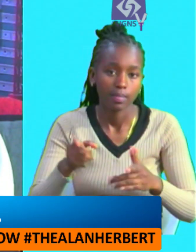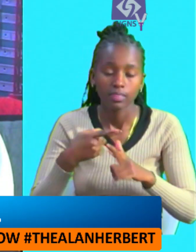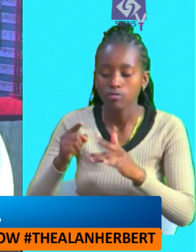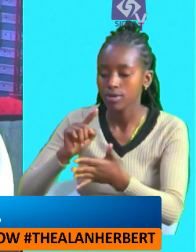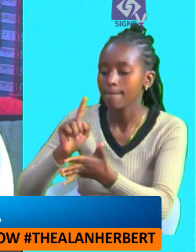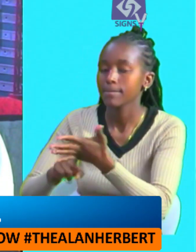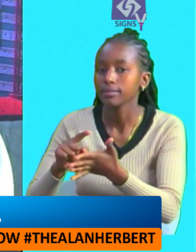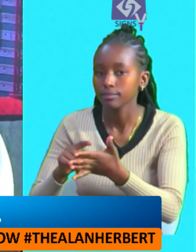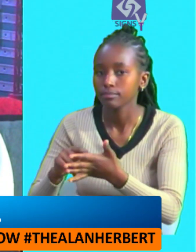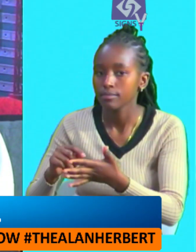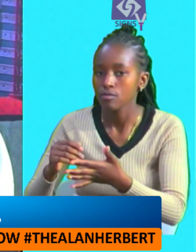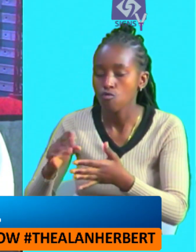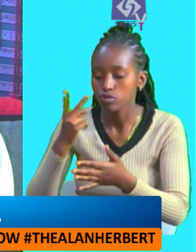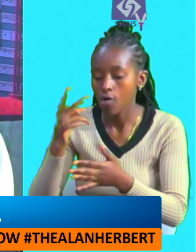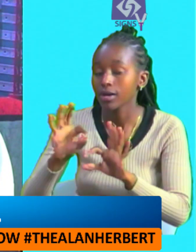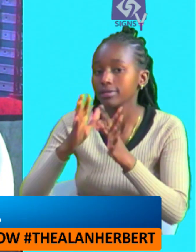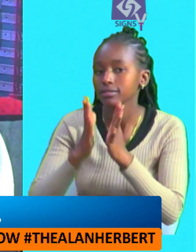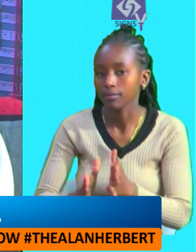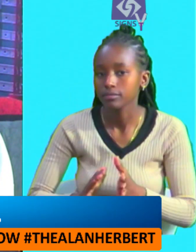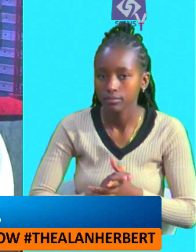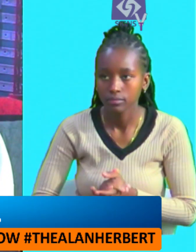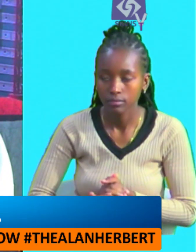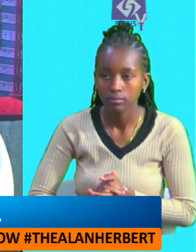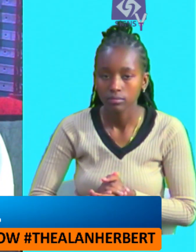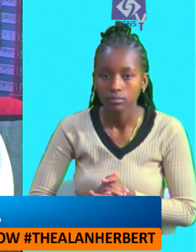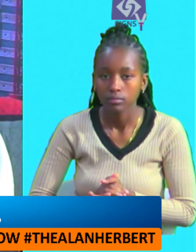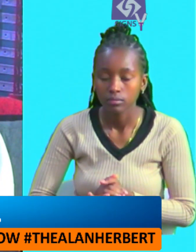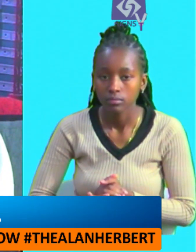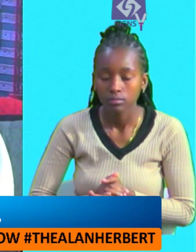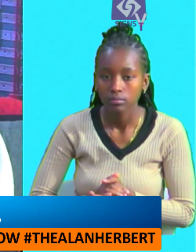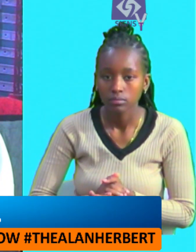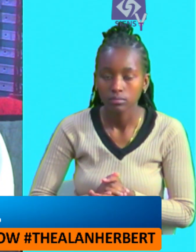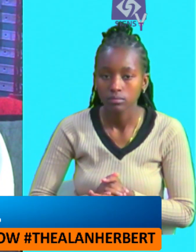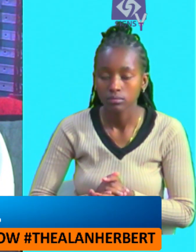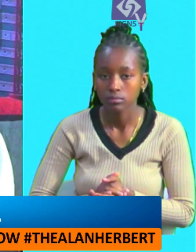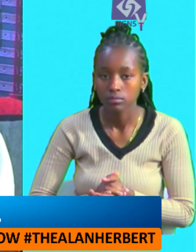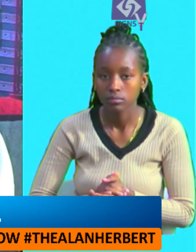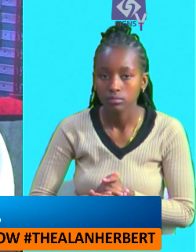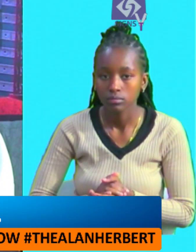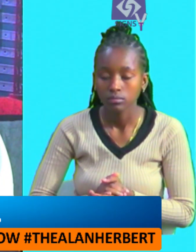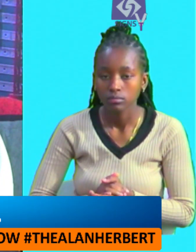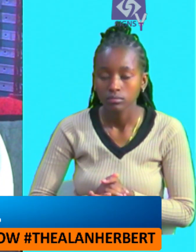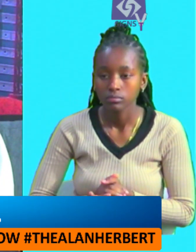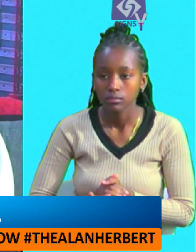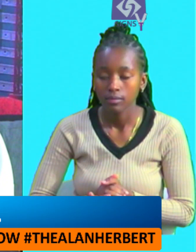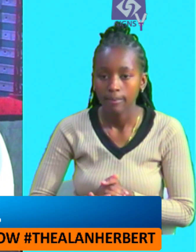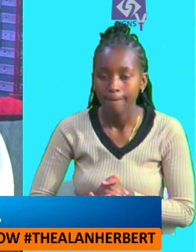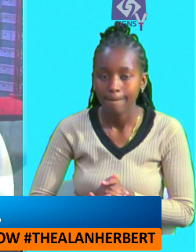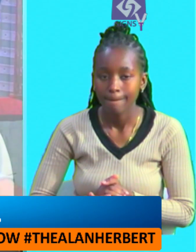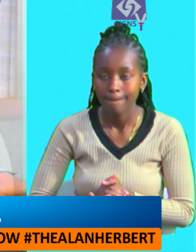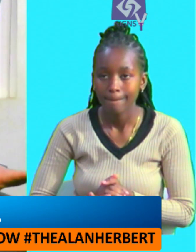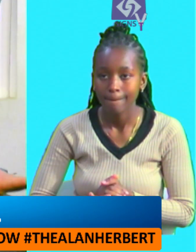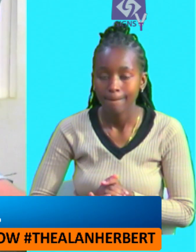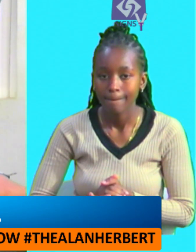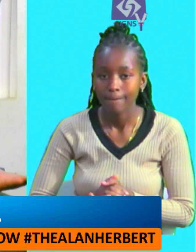audio, or you cannot listen to the audio, you can follow the podcast on with sign language. So that's one. Okay.